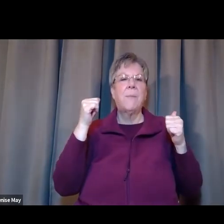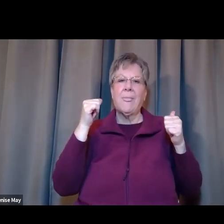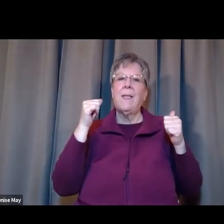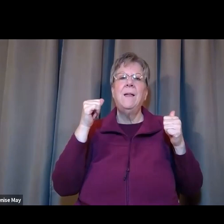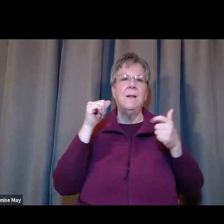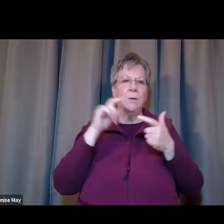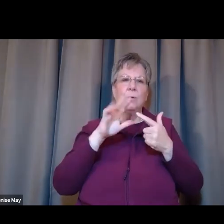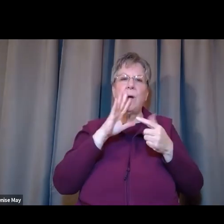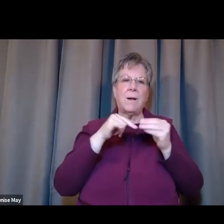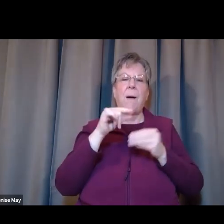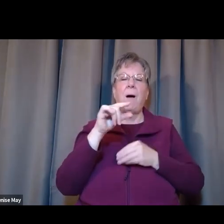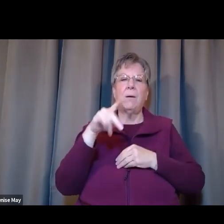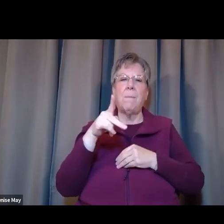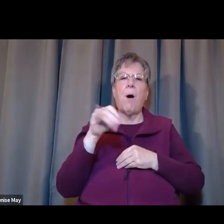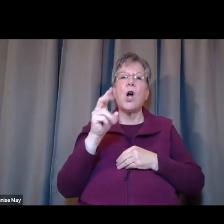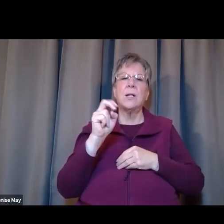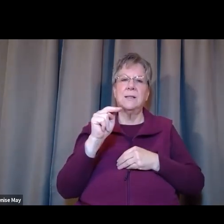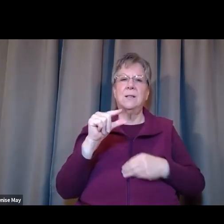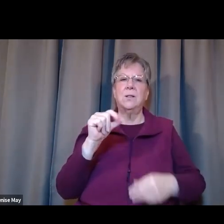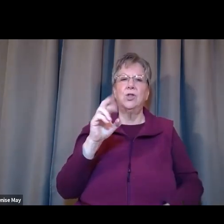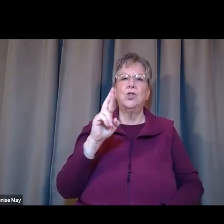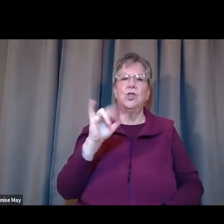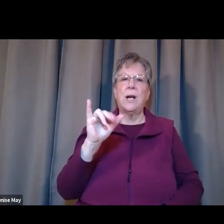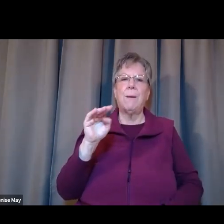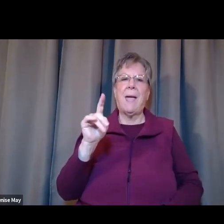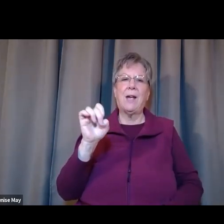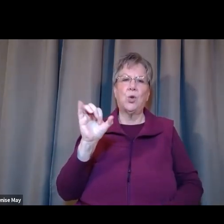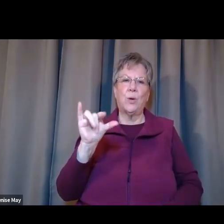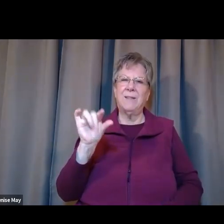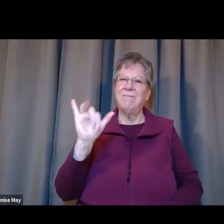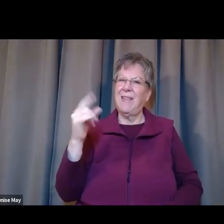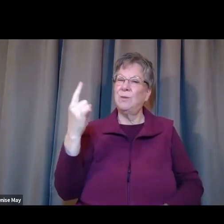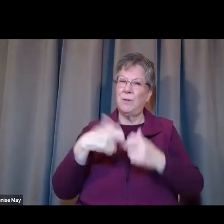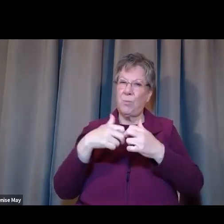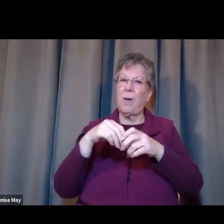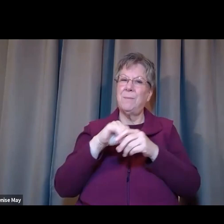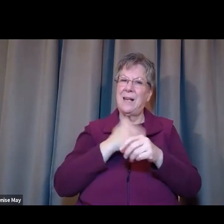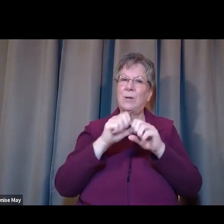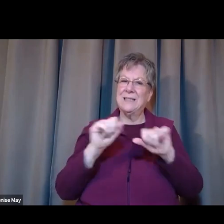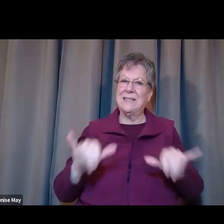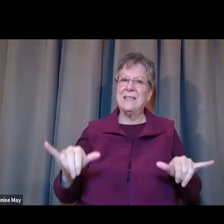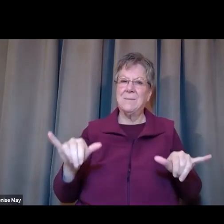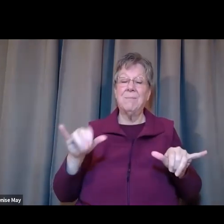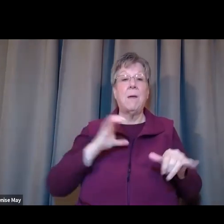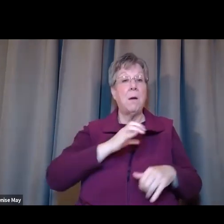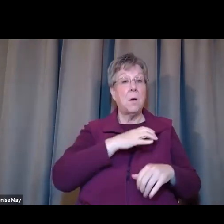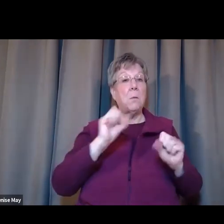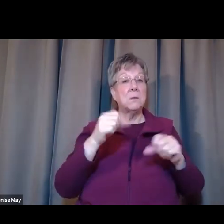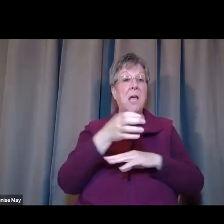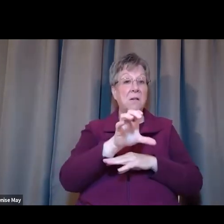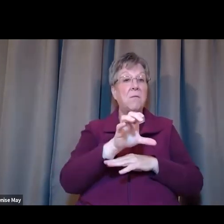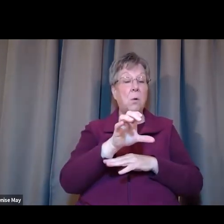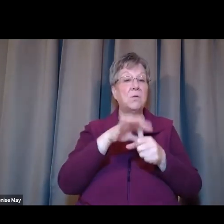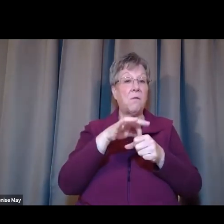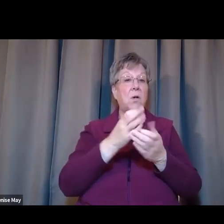partisan gerrymandering, one of the great defects in our democratic system. Now, Congress has the power to enforce voting rights, but